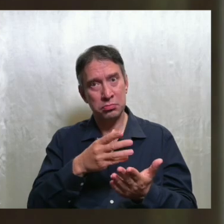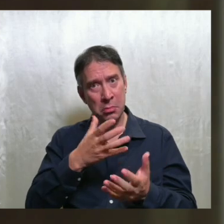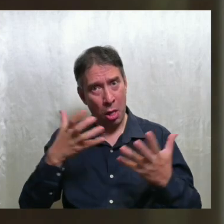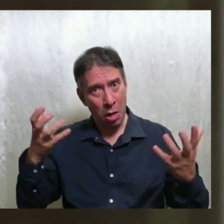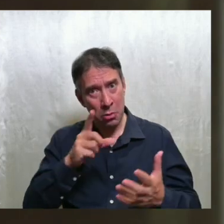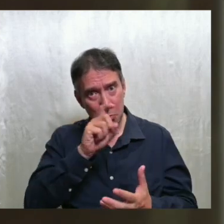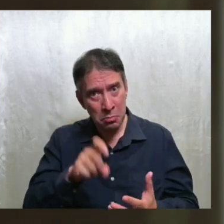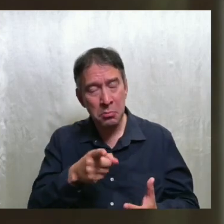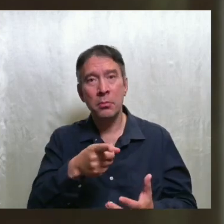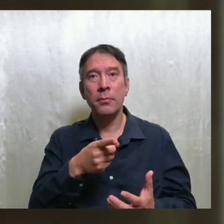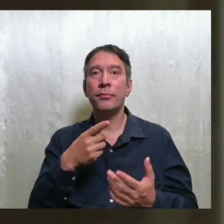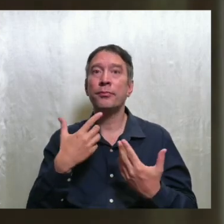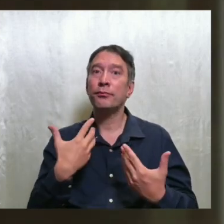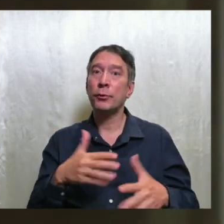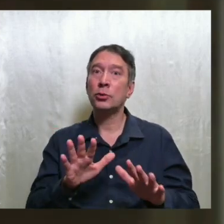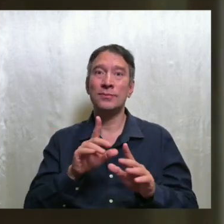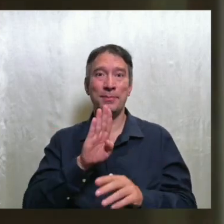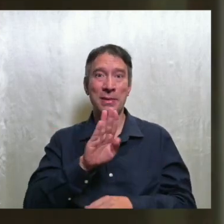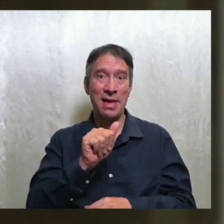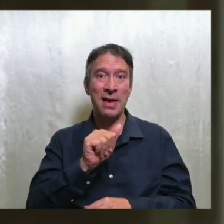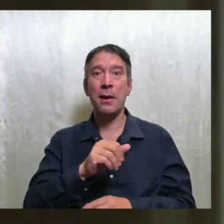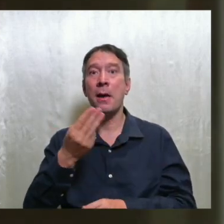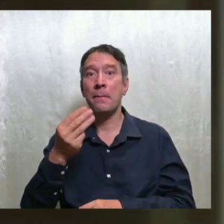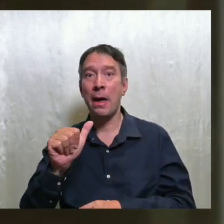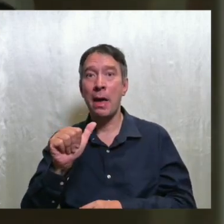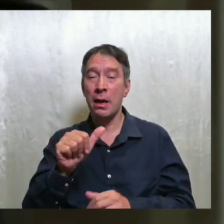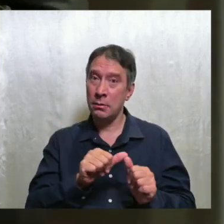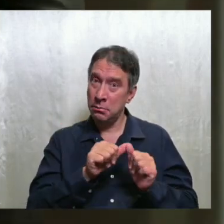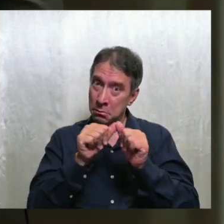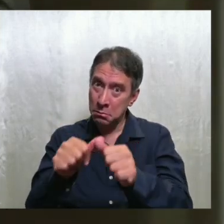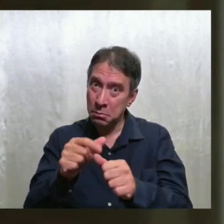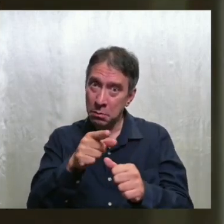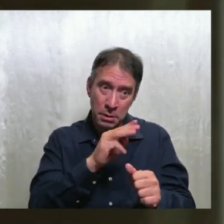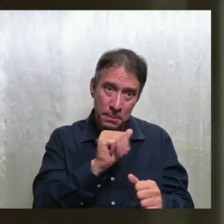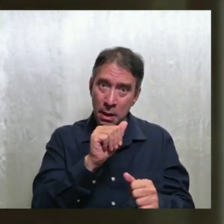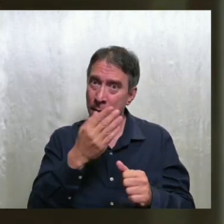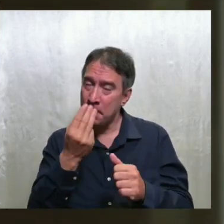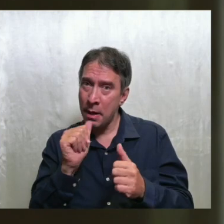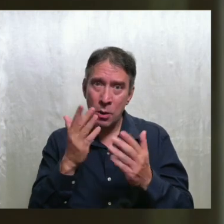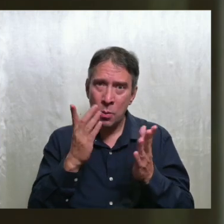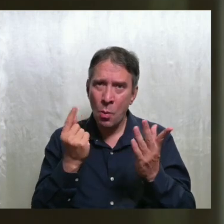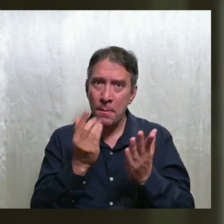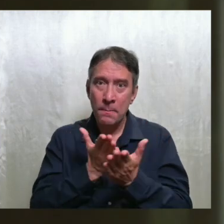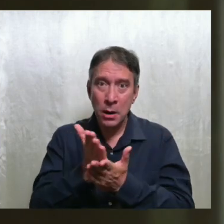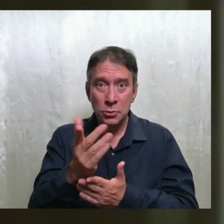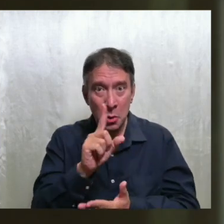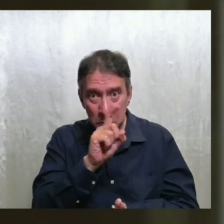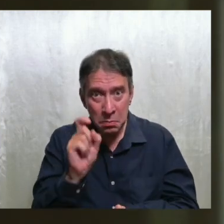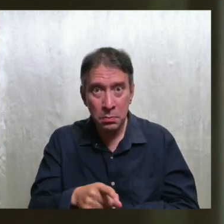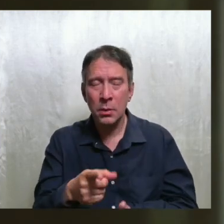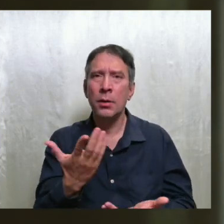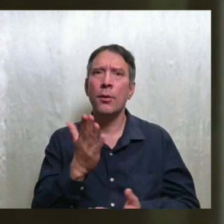here. But now what? In the future, how do we continue learning beyond our